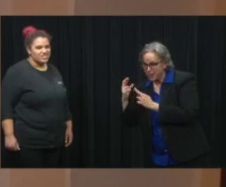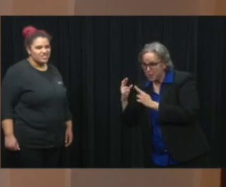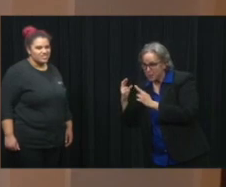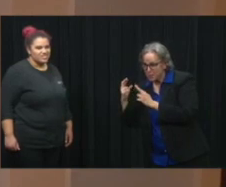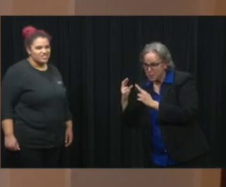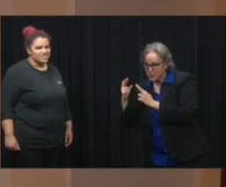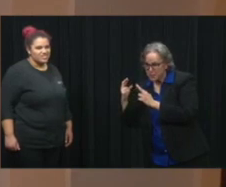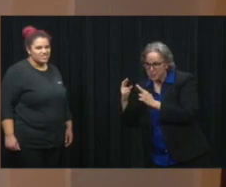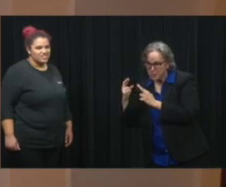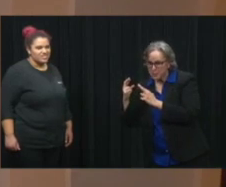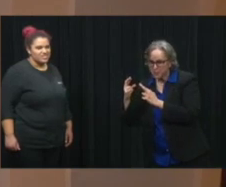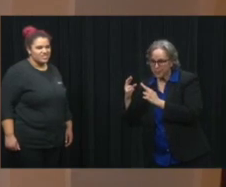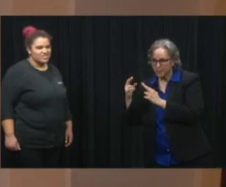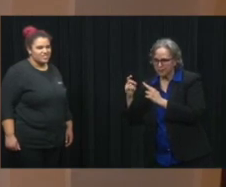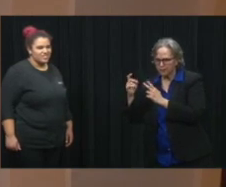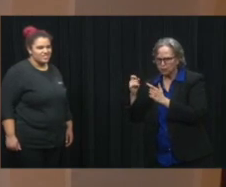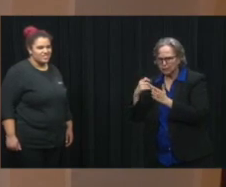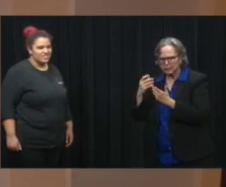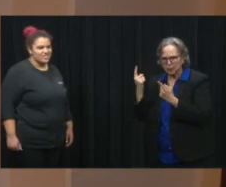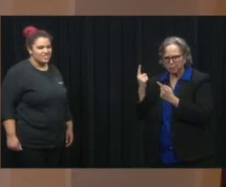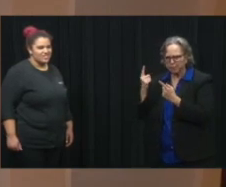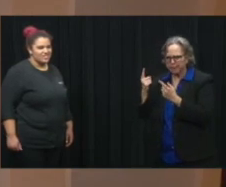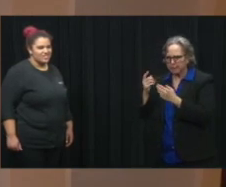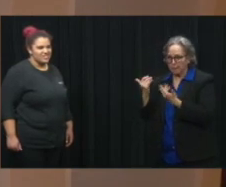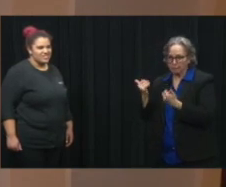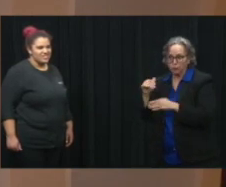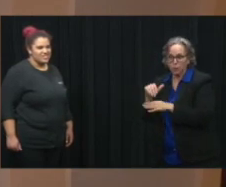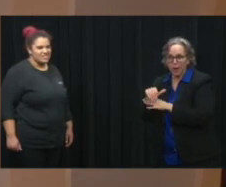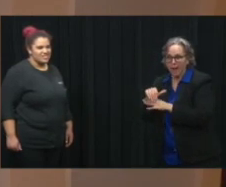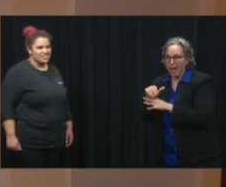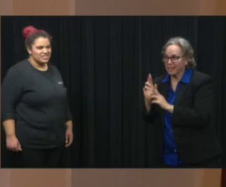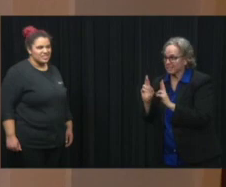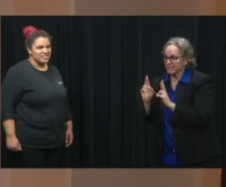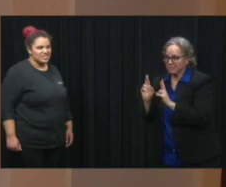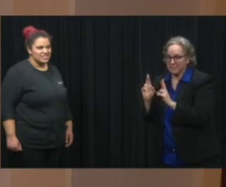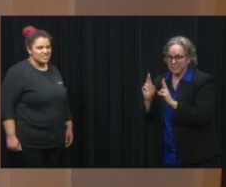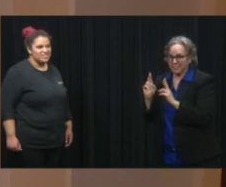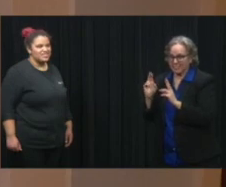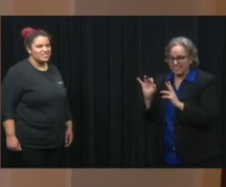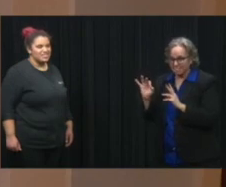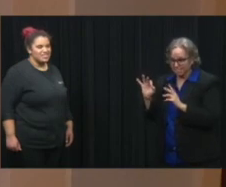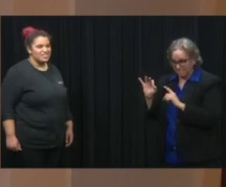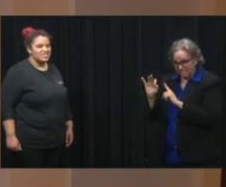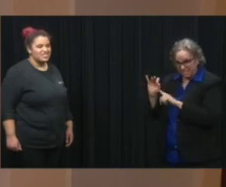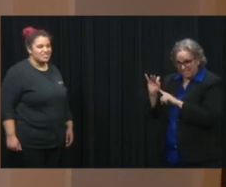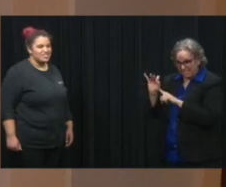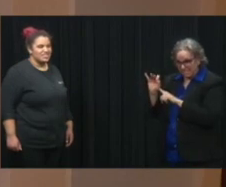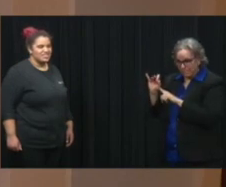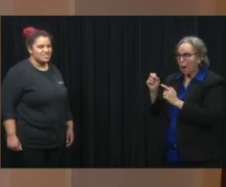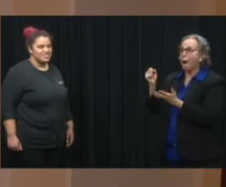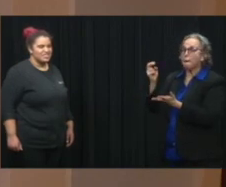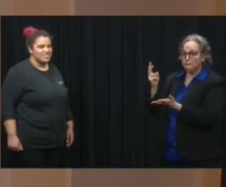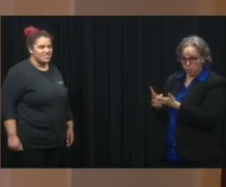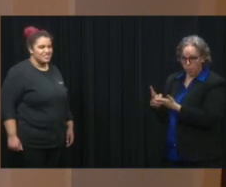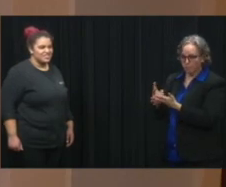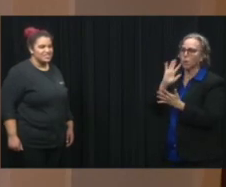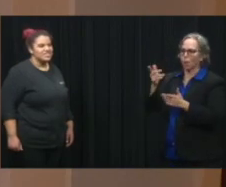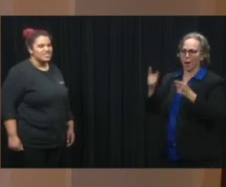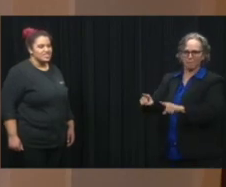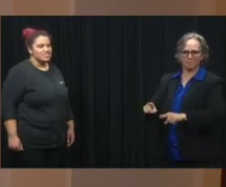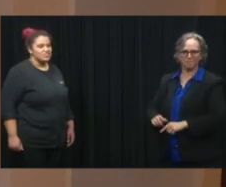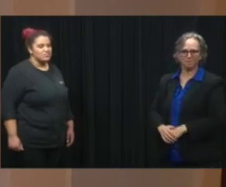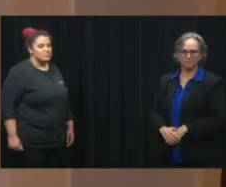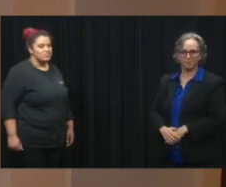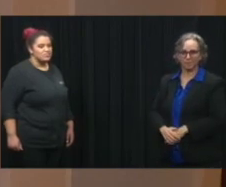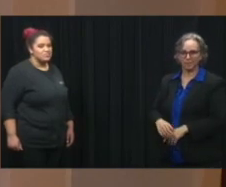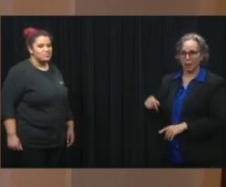have something on that this evening. And if that approval is granted, the way that Battelle has explained